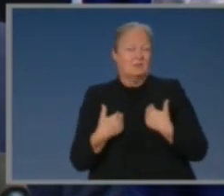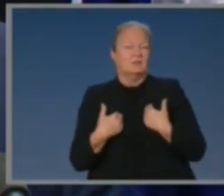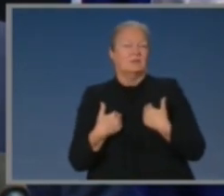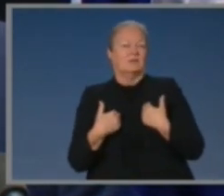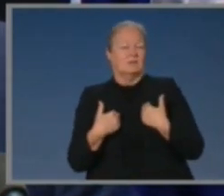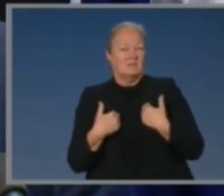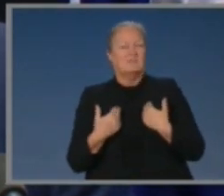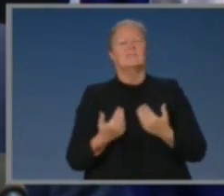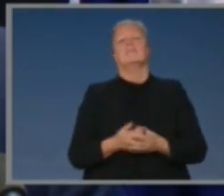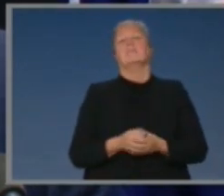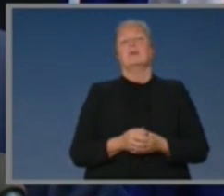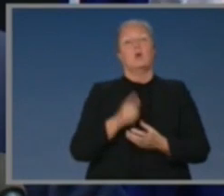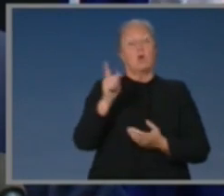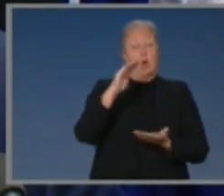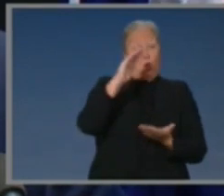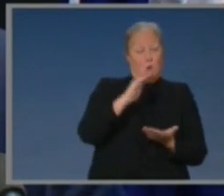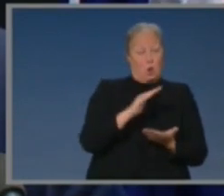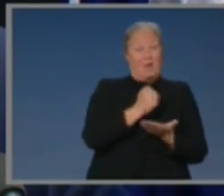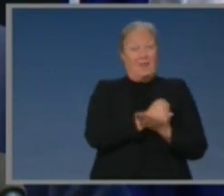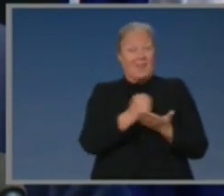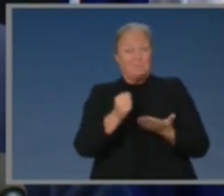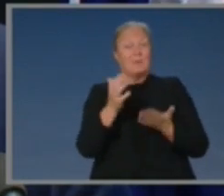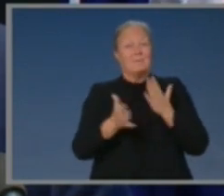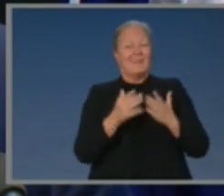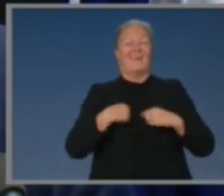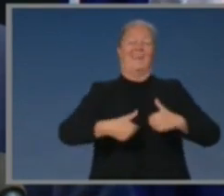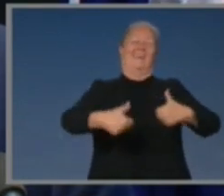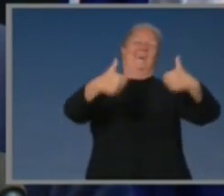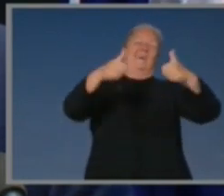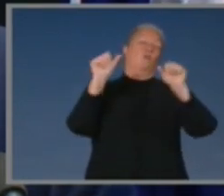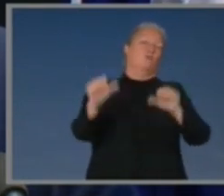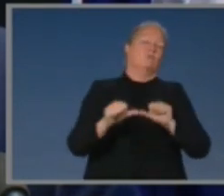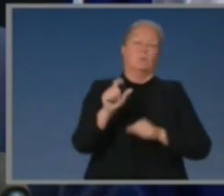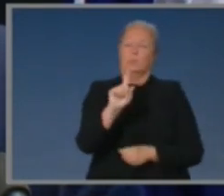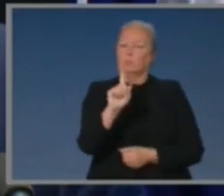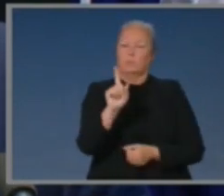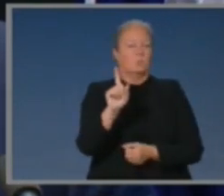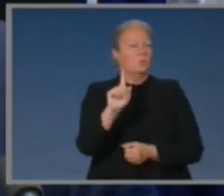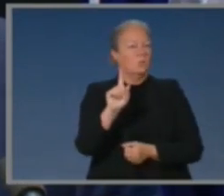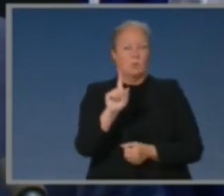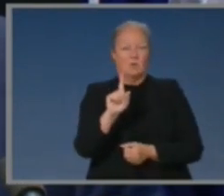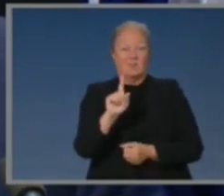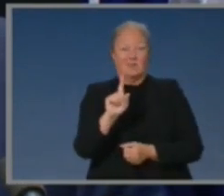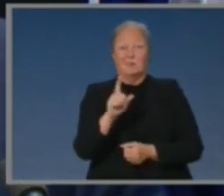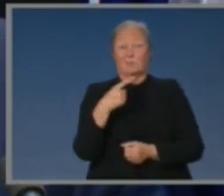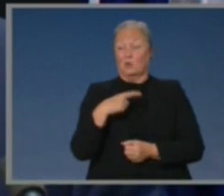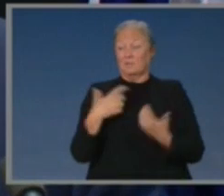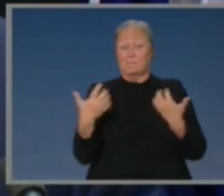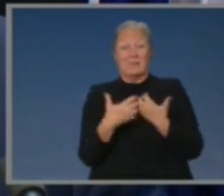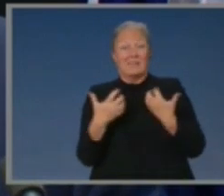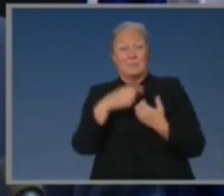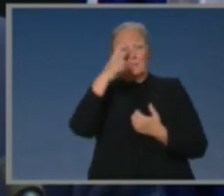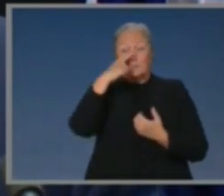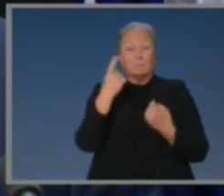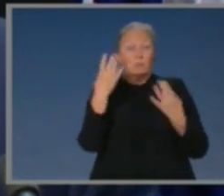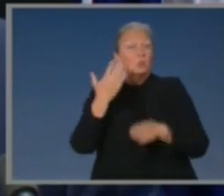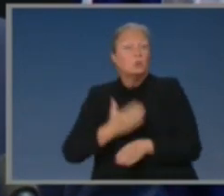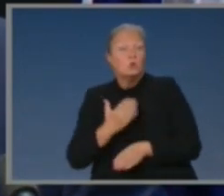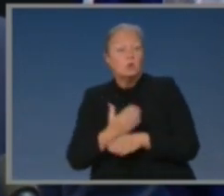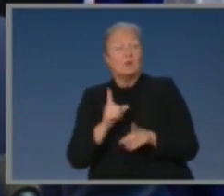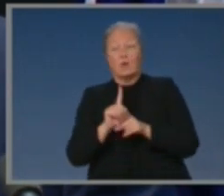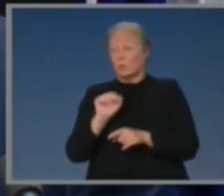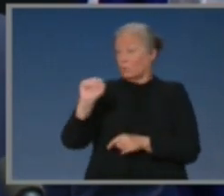of cases is not success, particularly when you've got a lot of people out of work, like your friend today. That is the